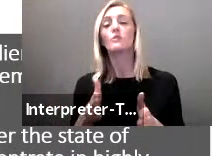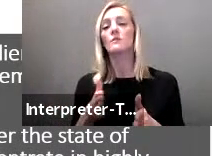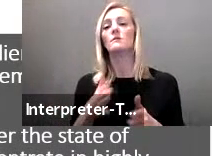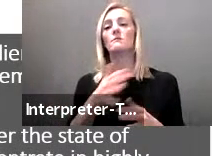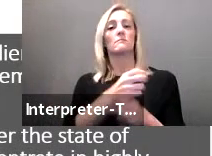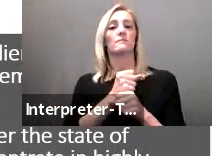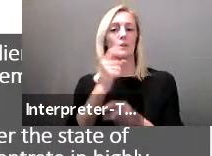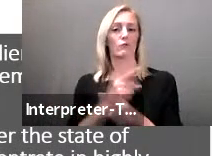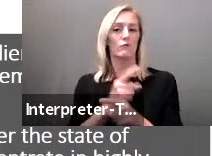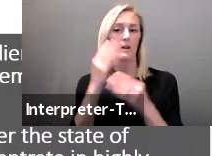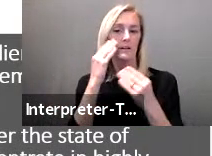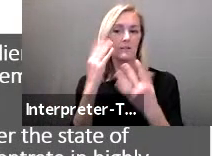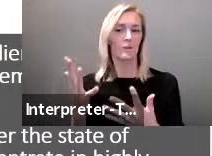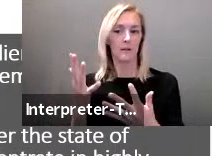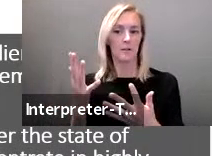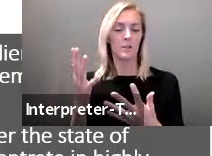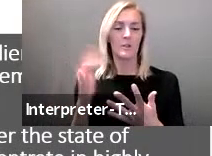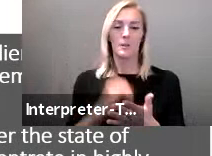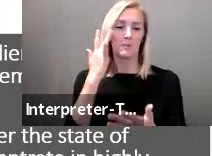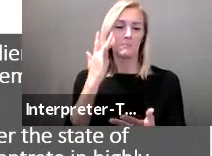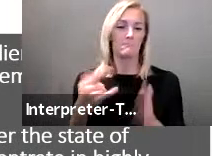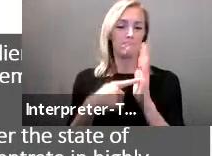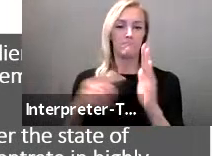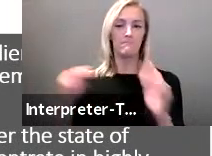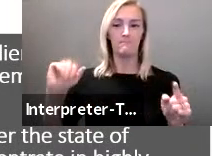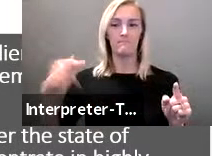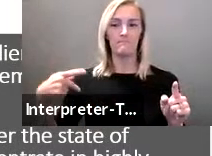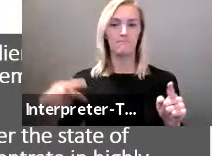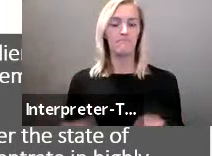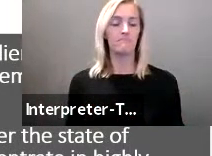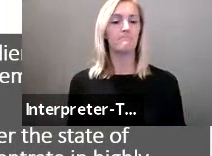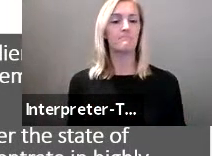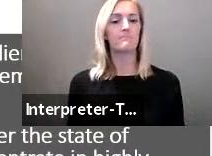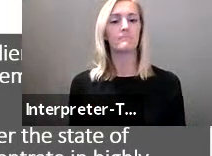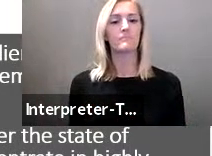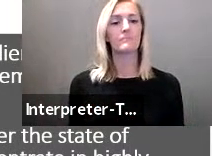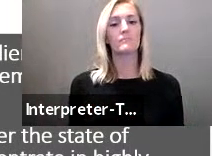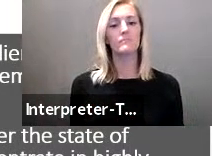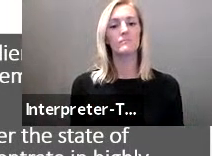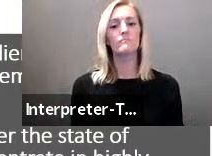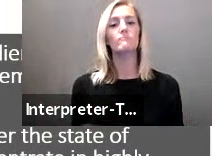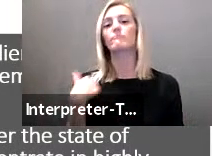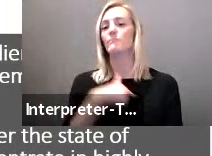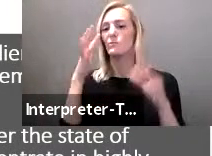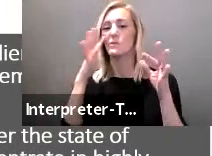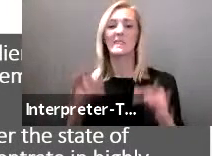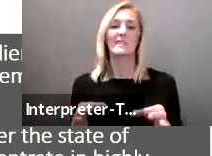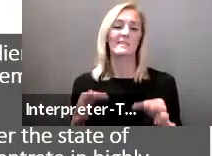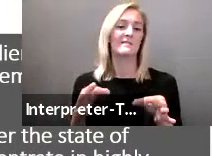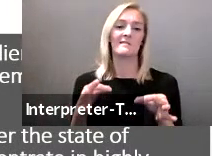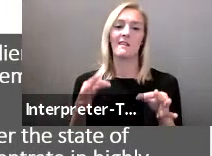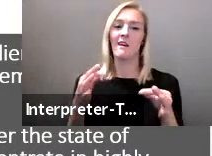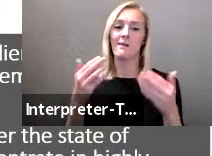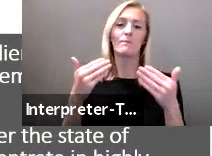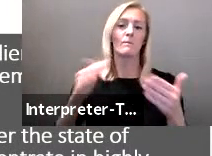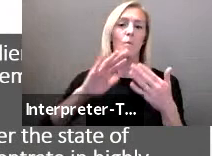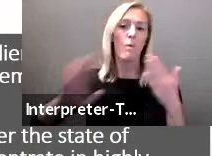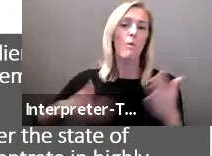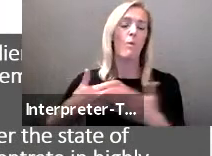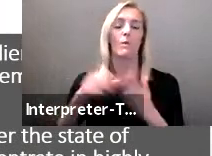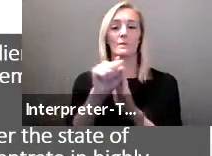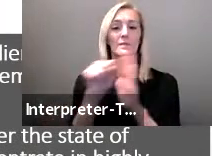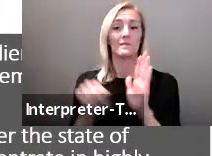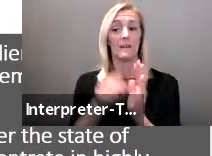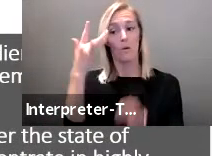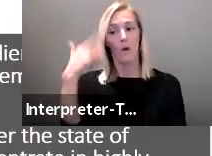information. And so that's why I have the map up there. But we also chose to cover the entire state because we are the Kansas Black